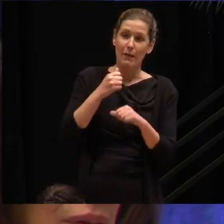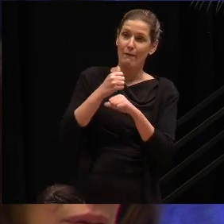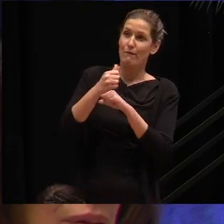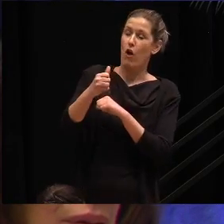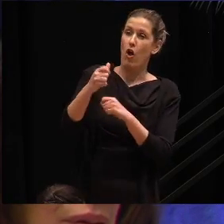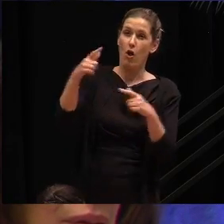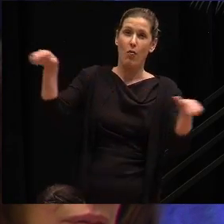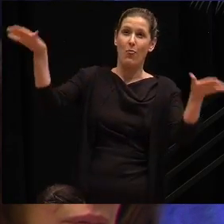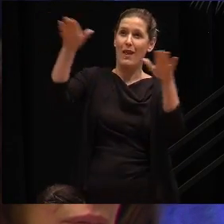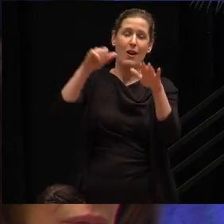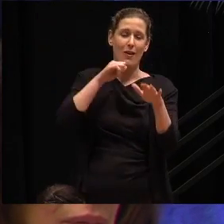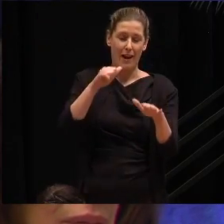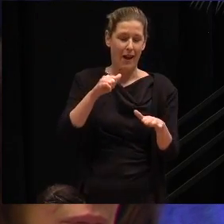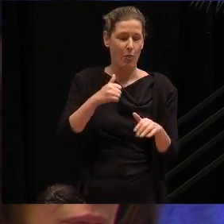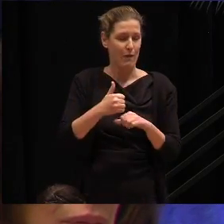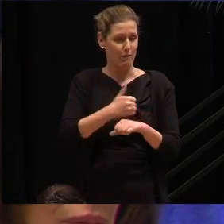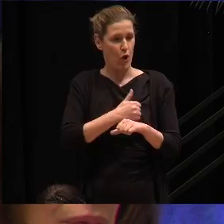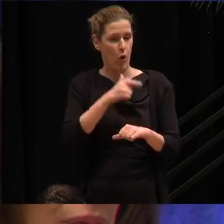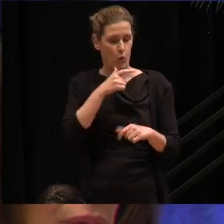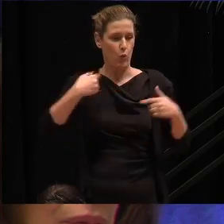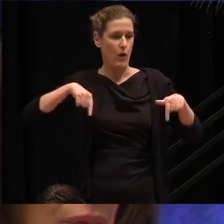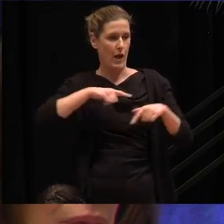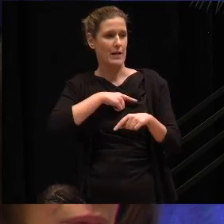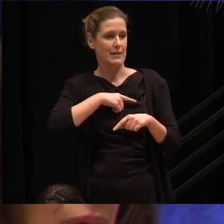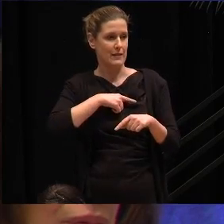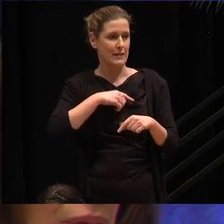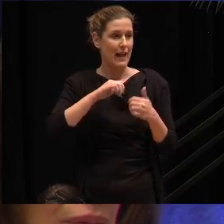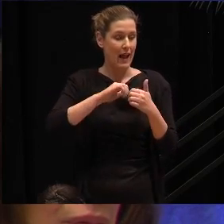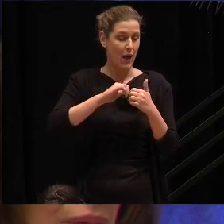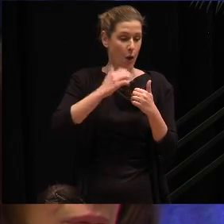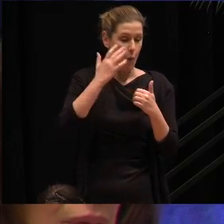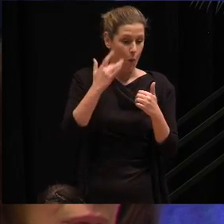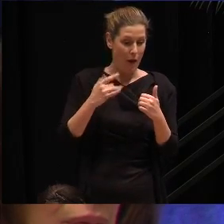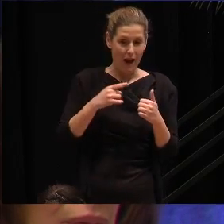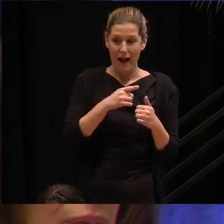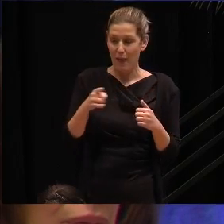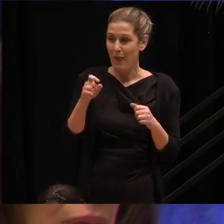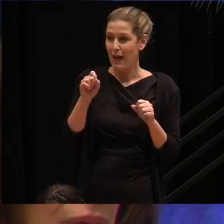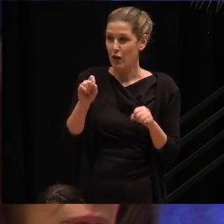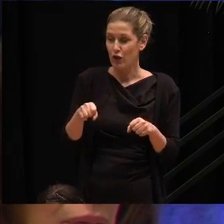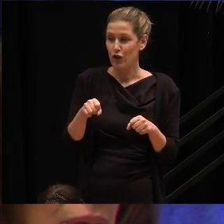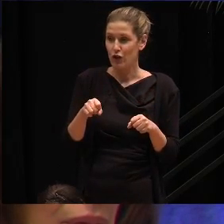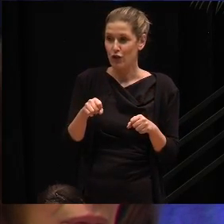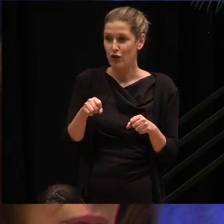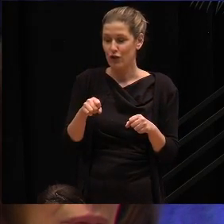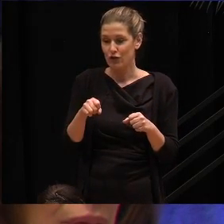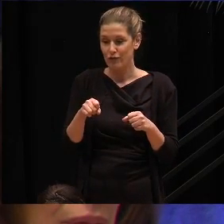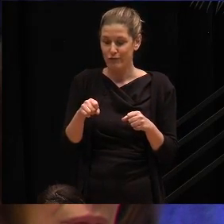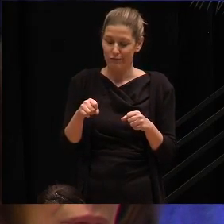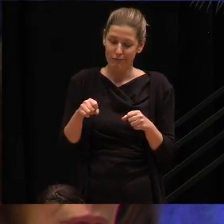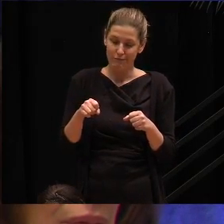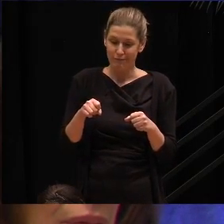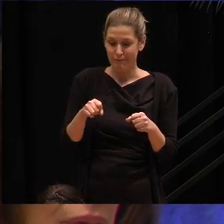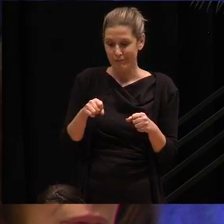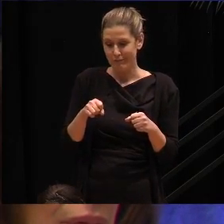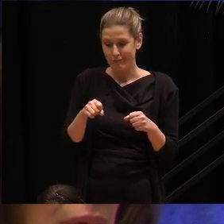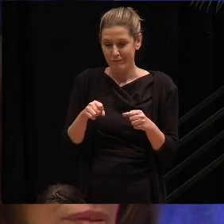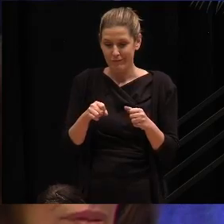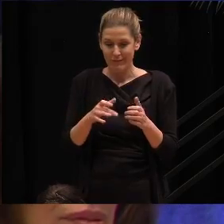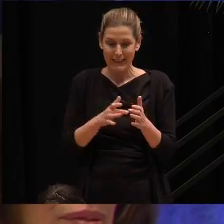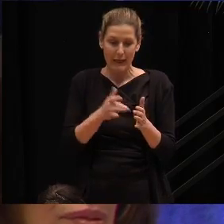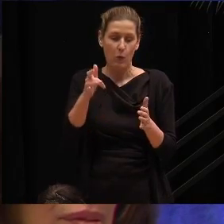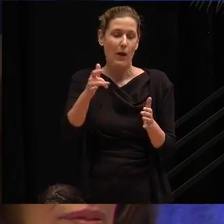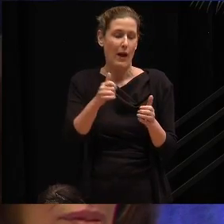the reason they were able to get away with what I think was a constitutionally dubious argument about holding up the